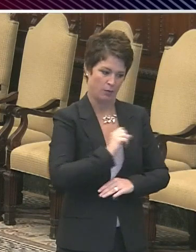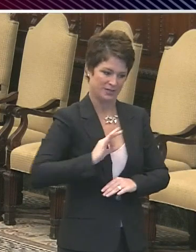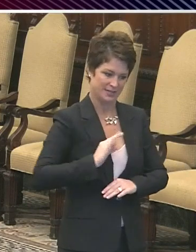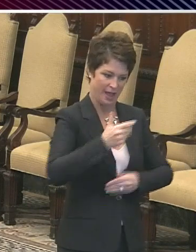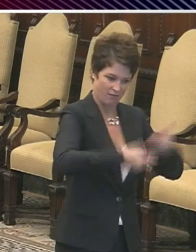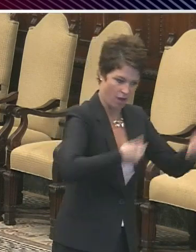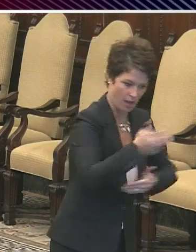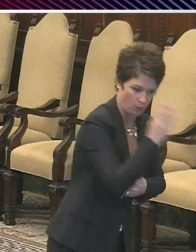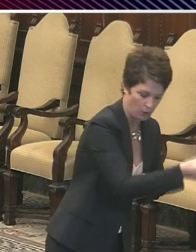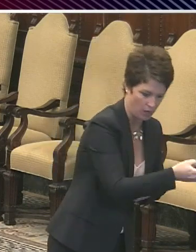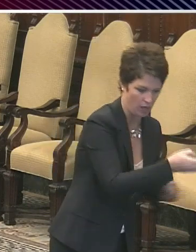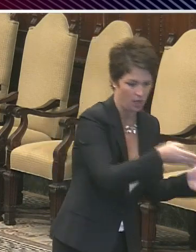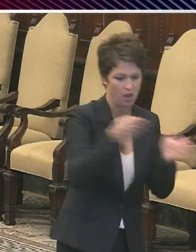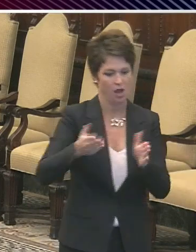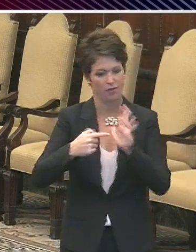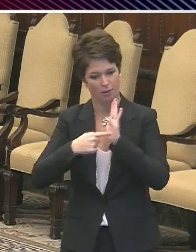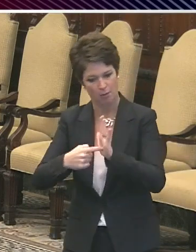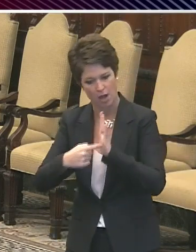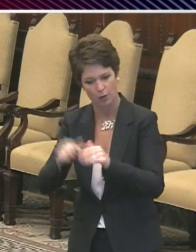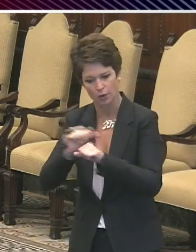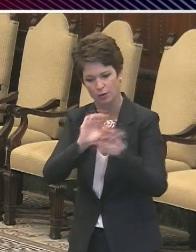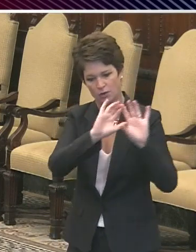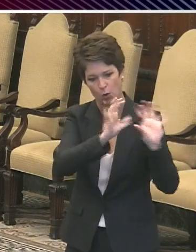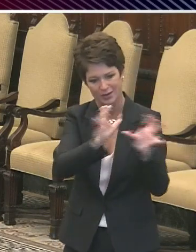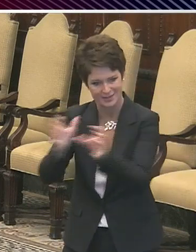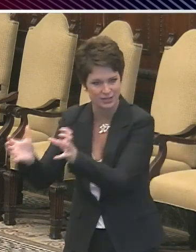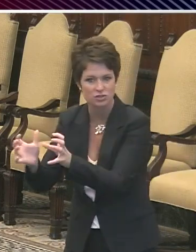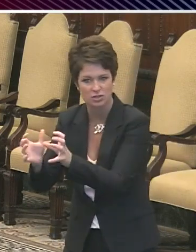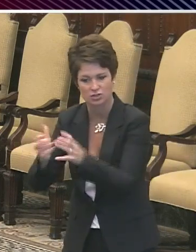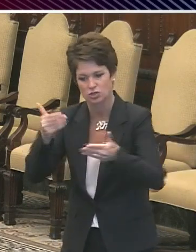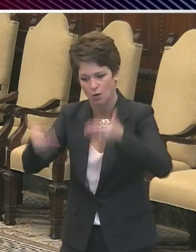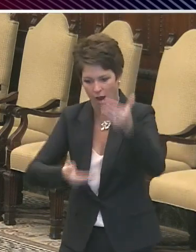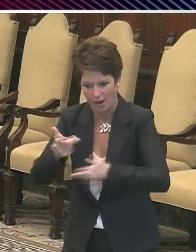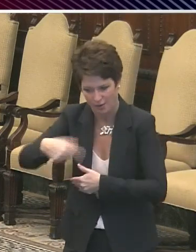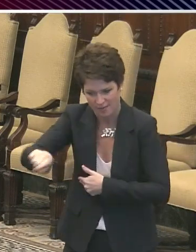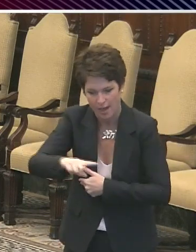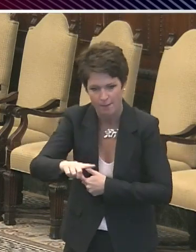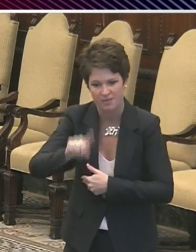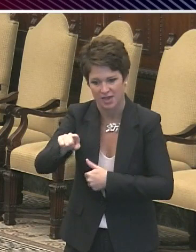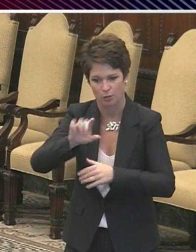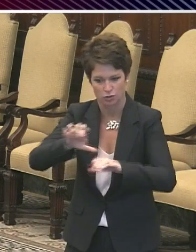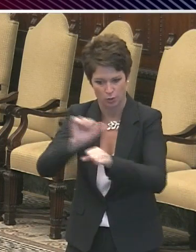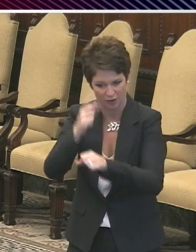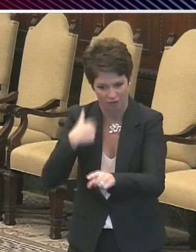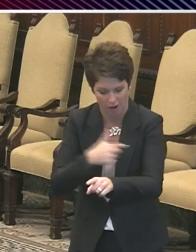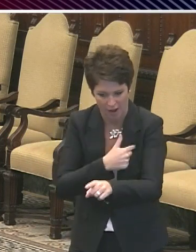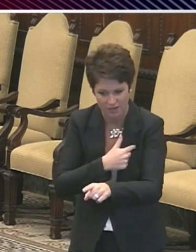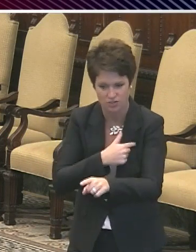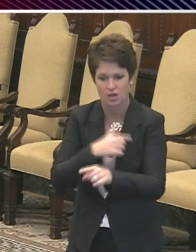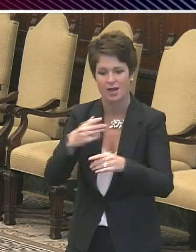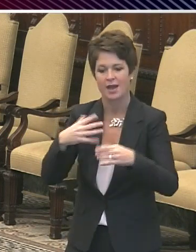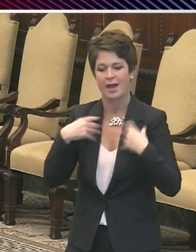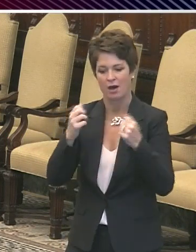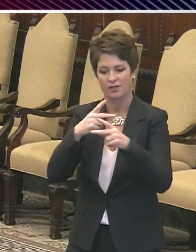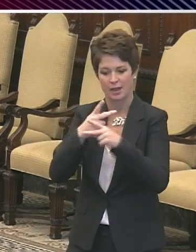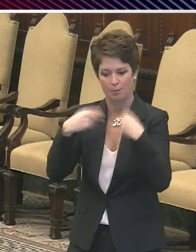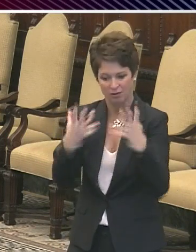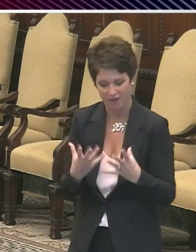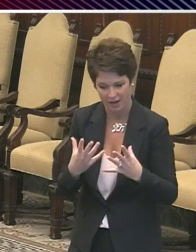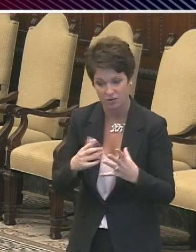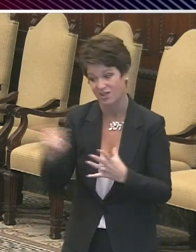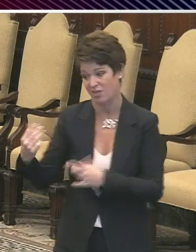this. The other is working with organizations that might be able to provide contact tracing work, such as healthcare providers. The other is